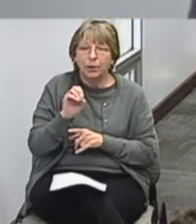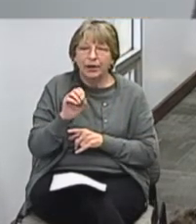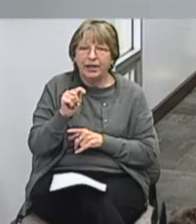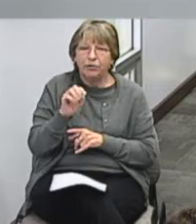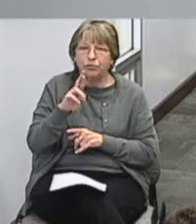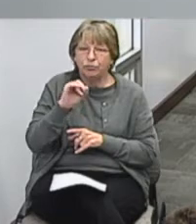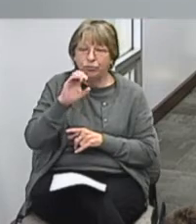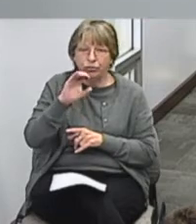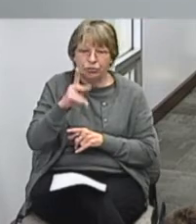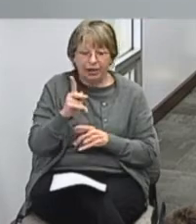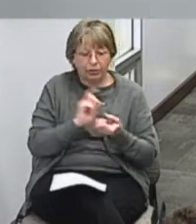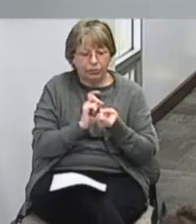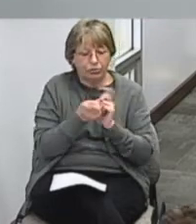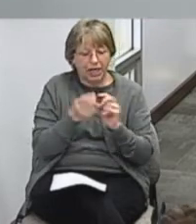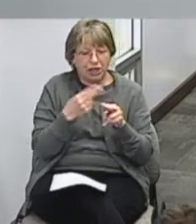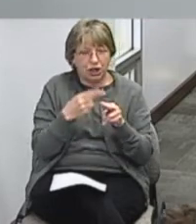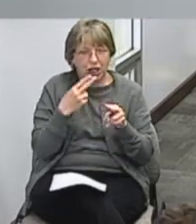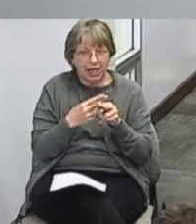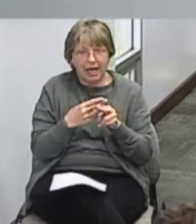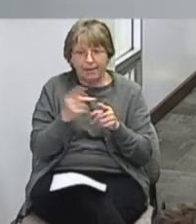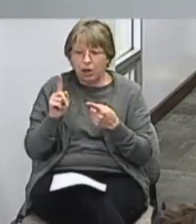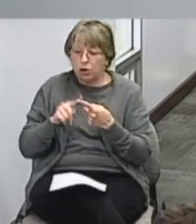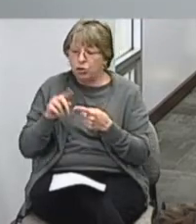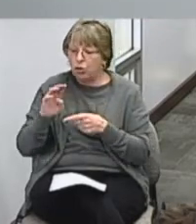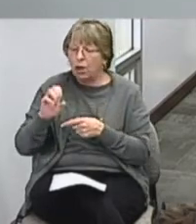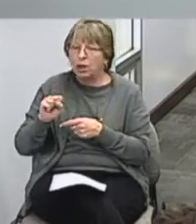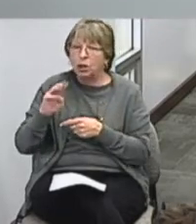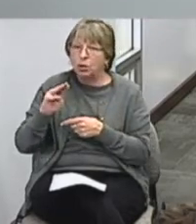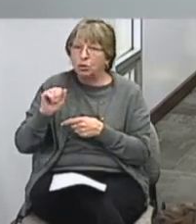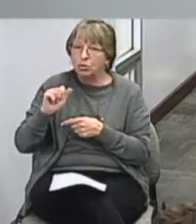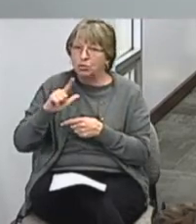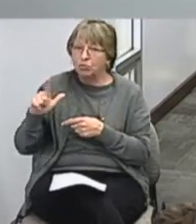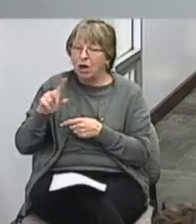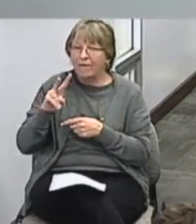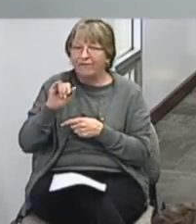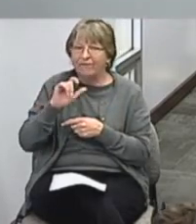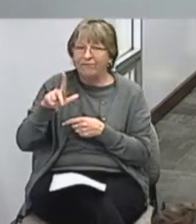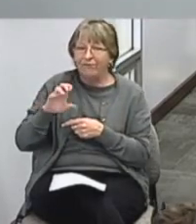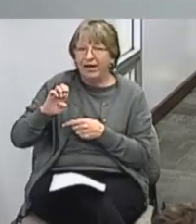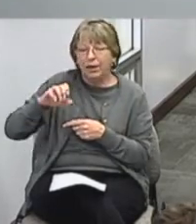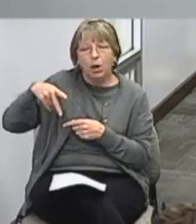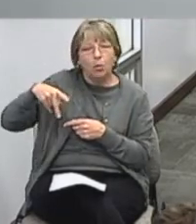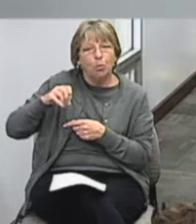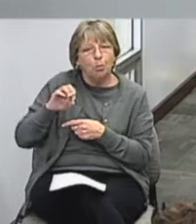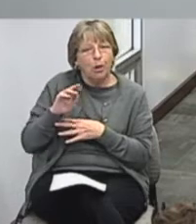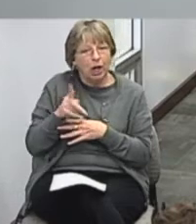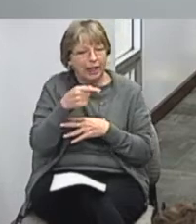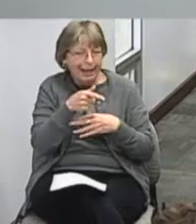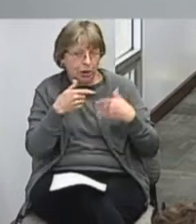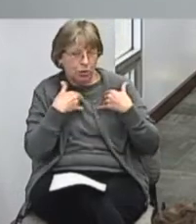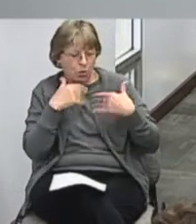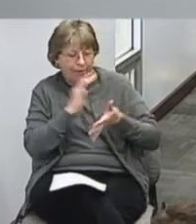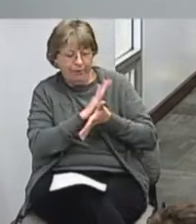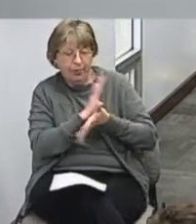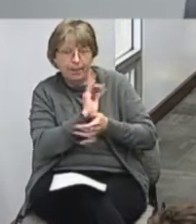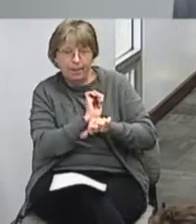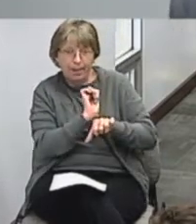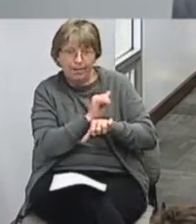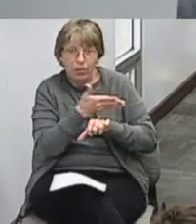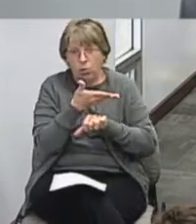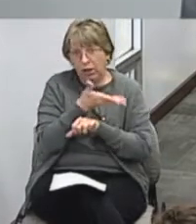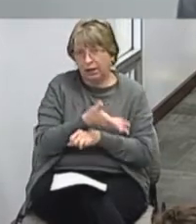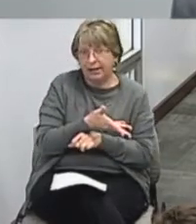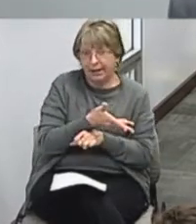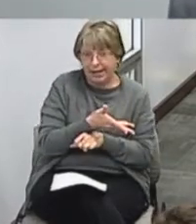Avenue A Park to Smallville Park. And in your packet is a copy of the information provided along with the